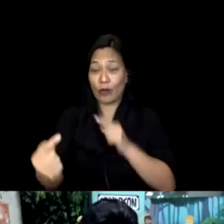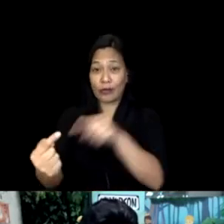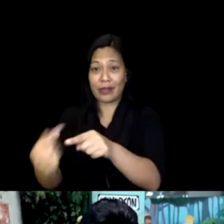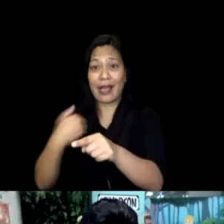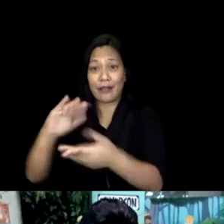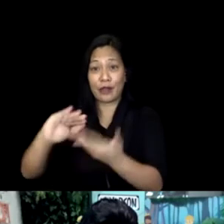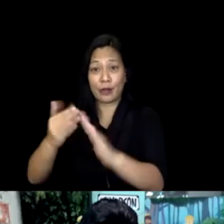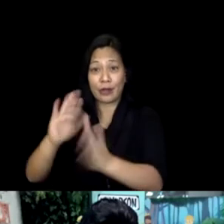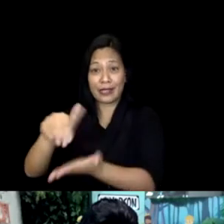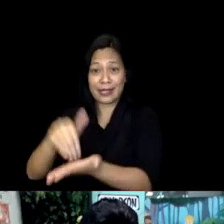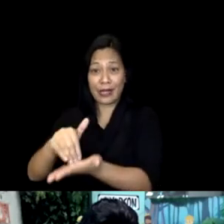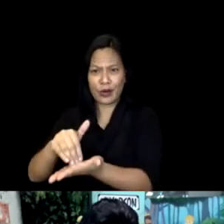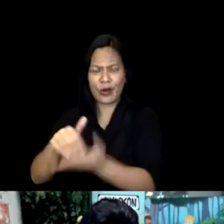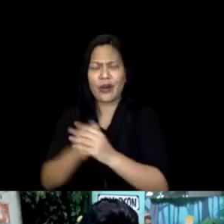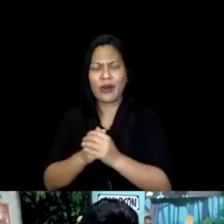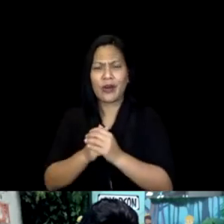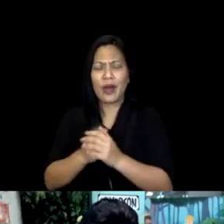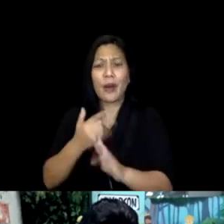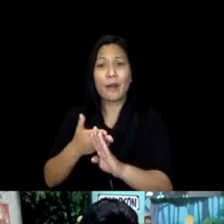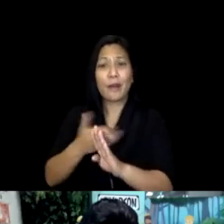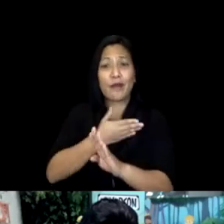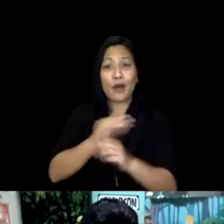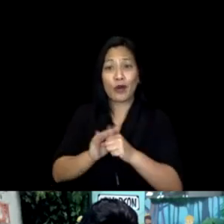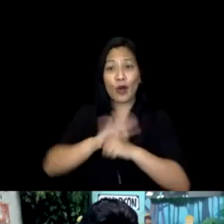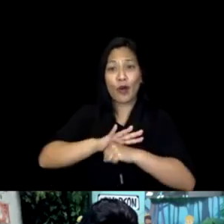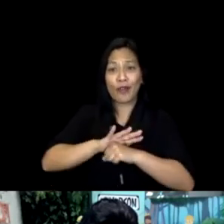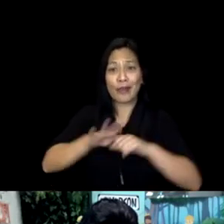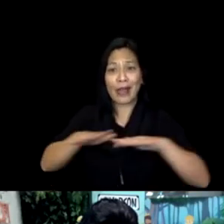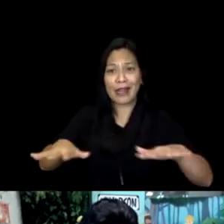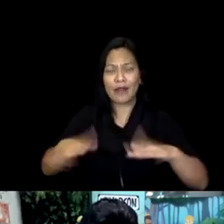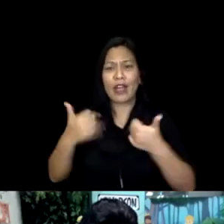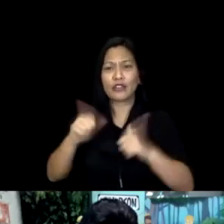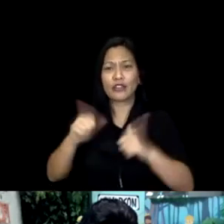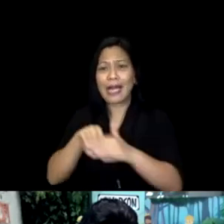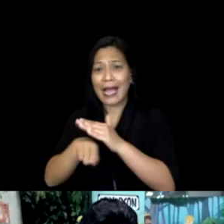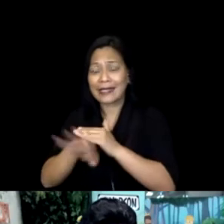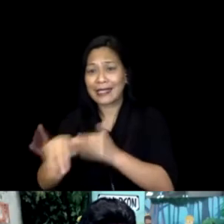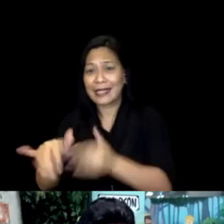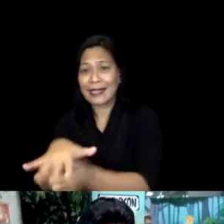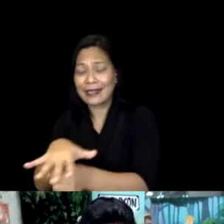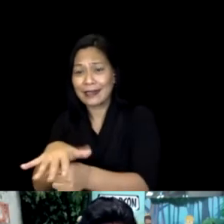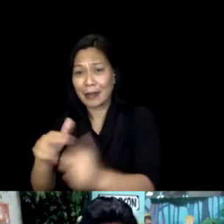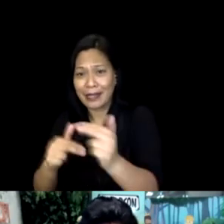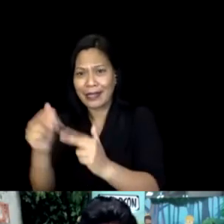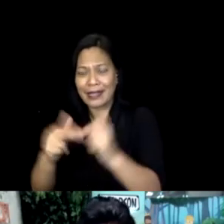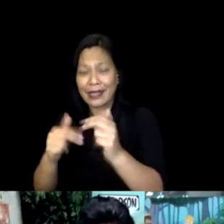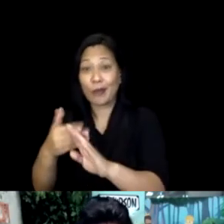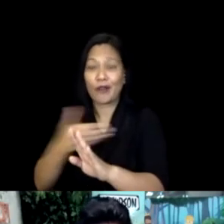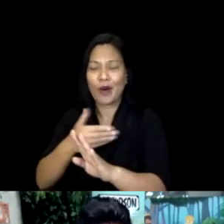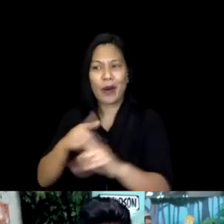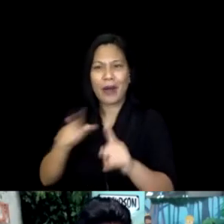I tried to get access to it before the pandemic for my theater project, and that was so difficult. Like it was